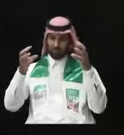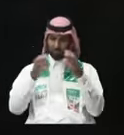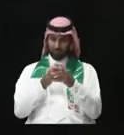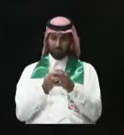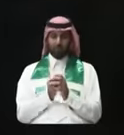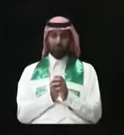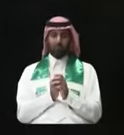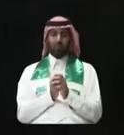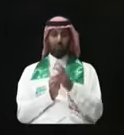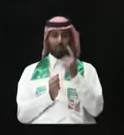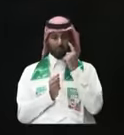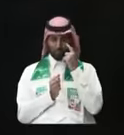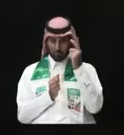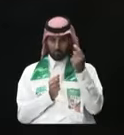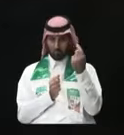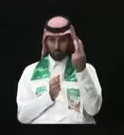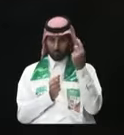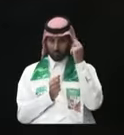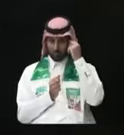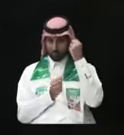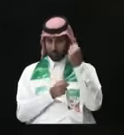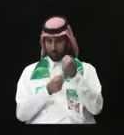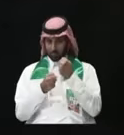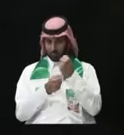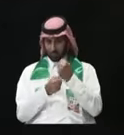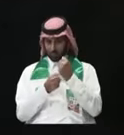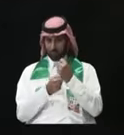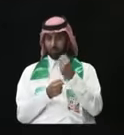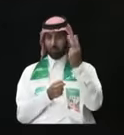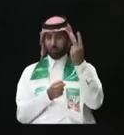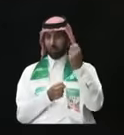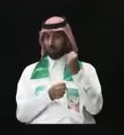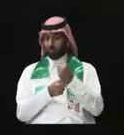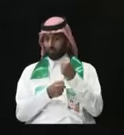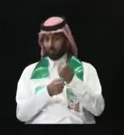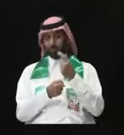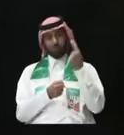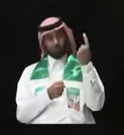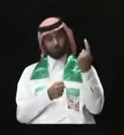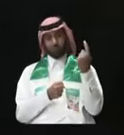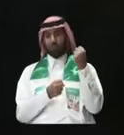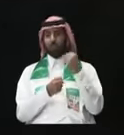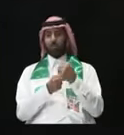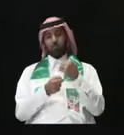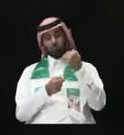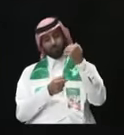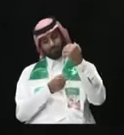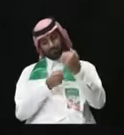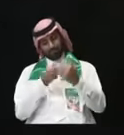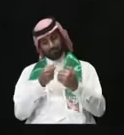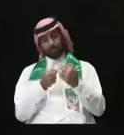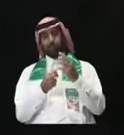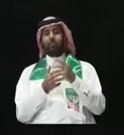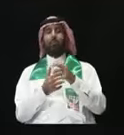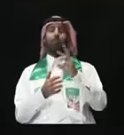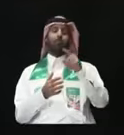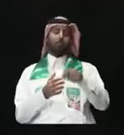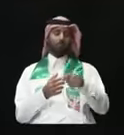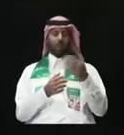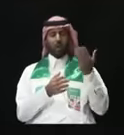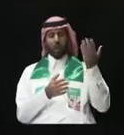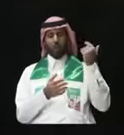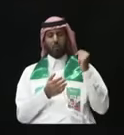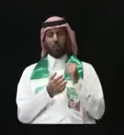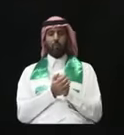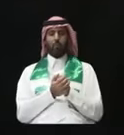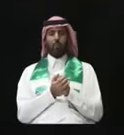So we will have two ideas, two actions. One is going to be progressive and the other one is going to be simple, and we will put them all together with